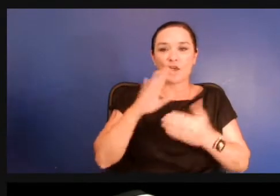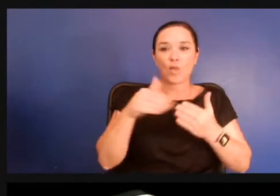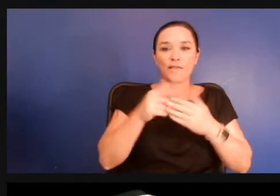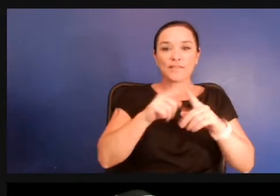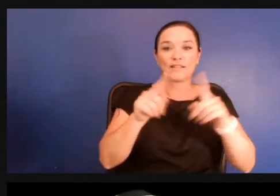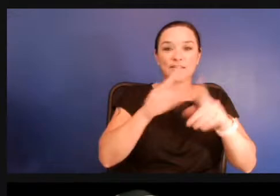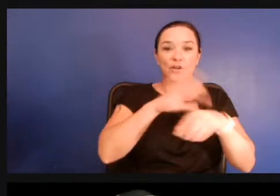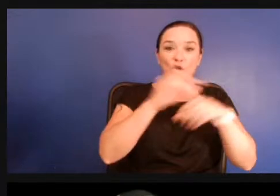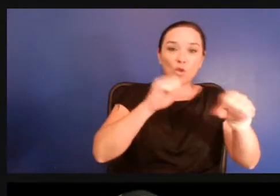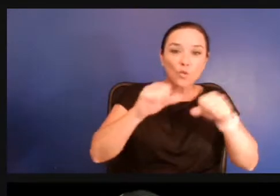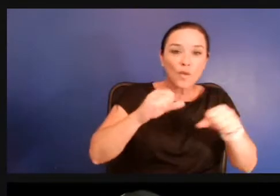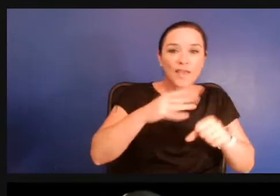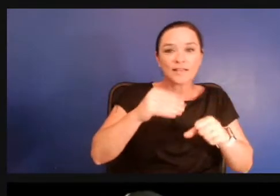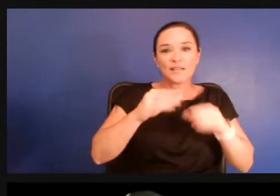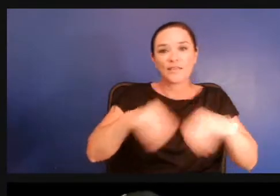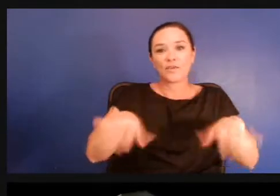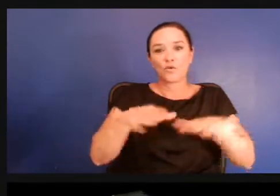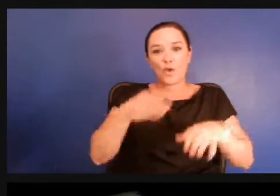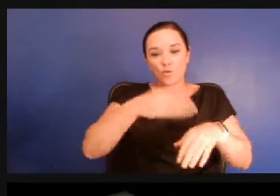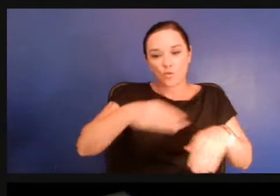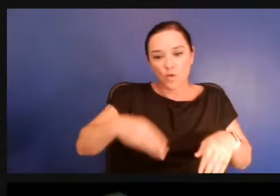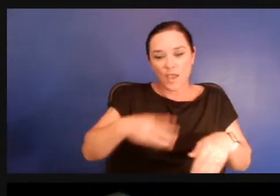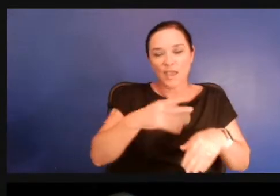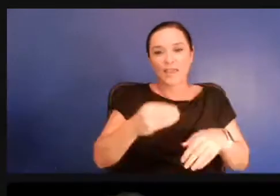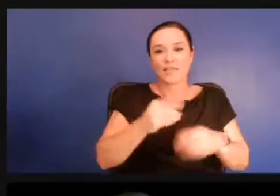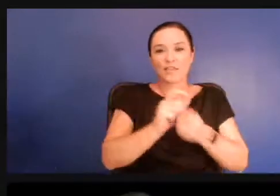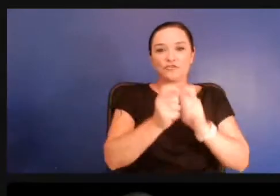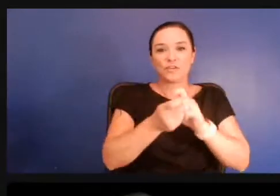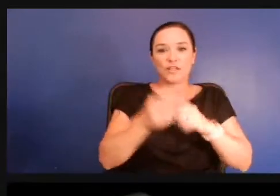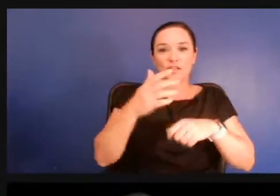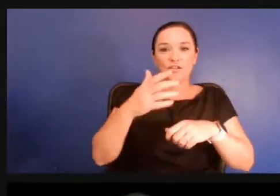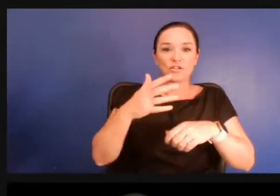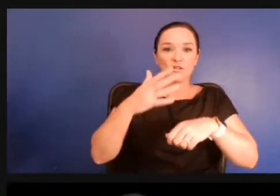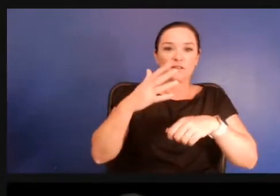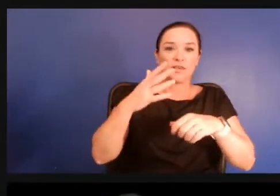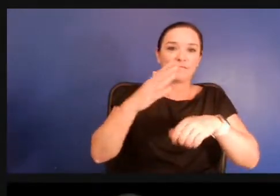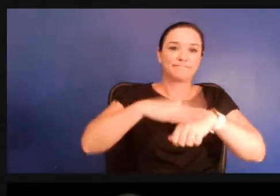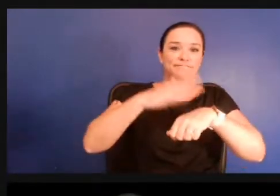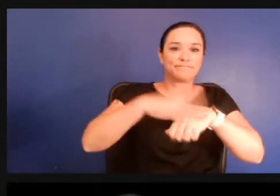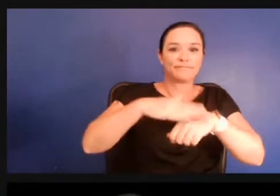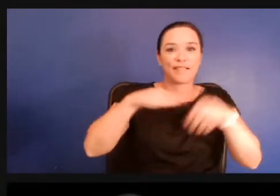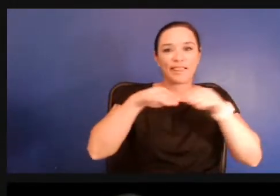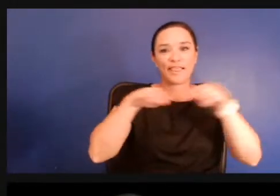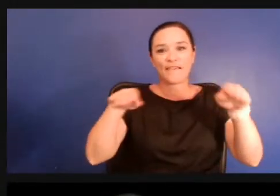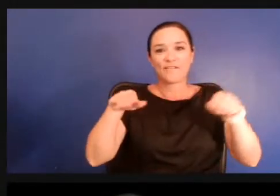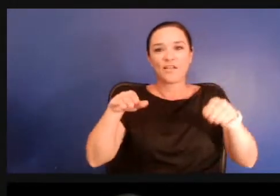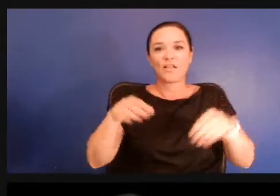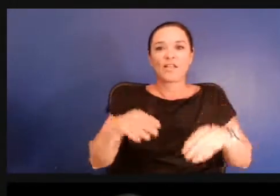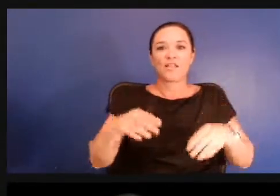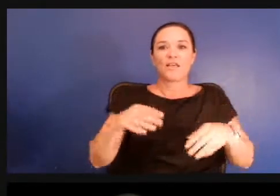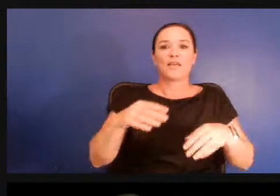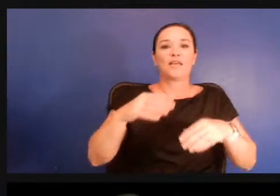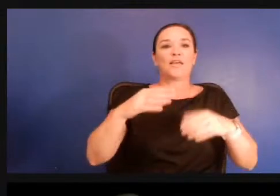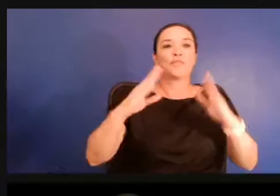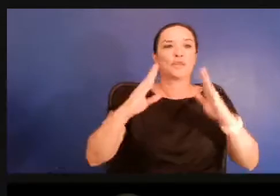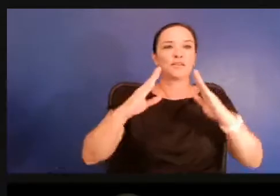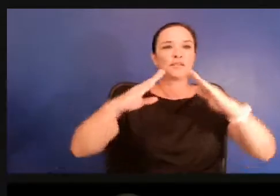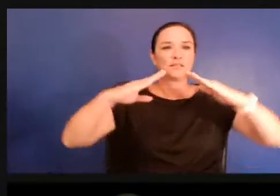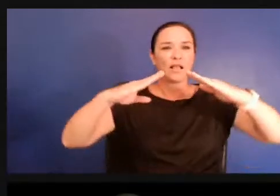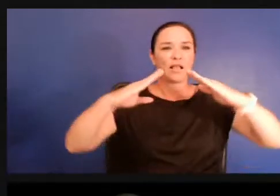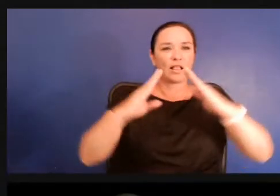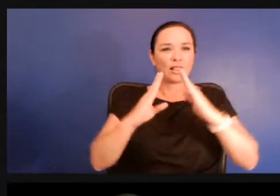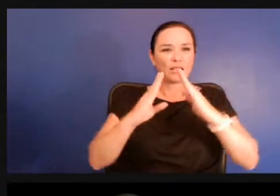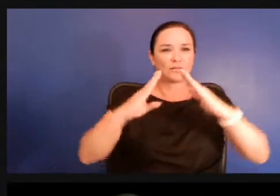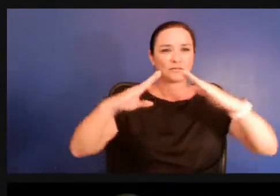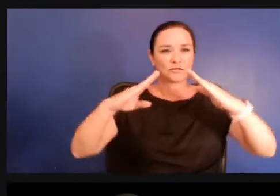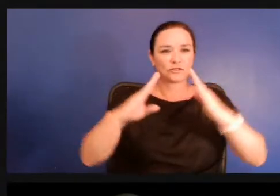ground cracking, how they changed the alert levels, how the tilt changed, seeing